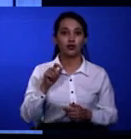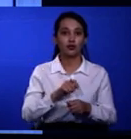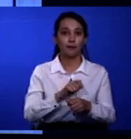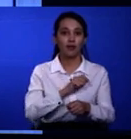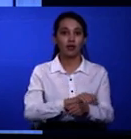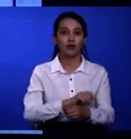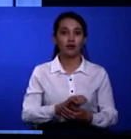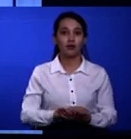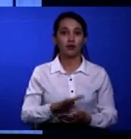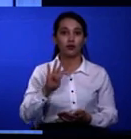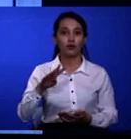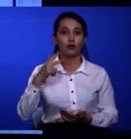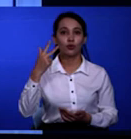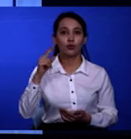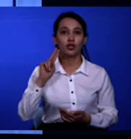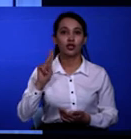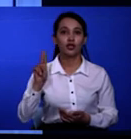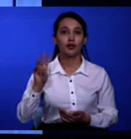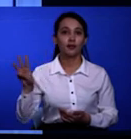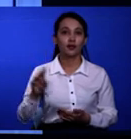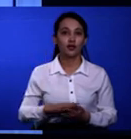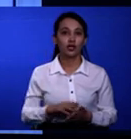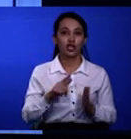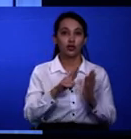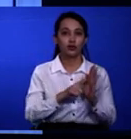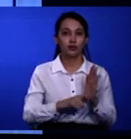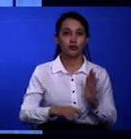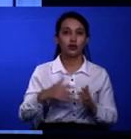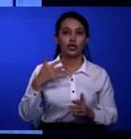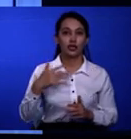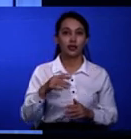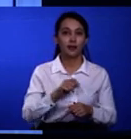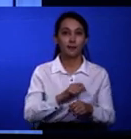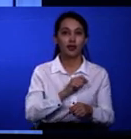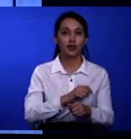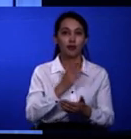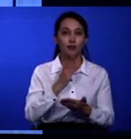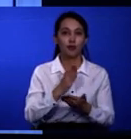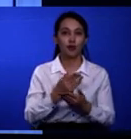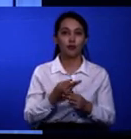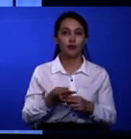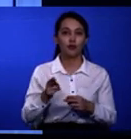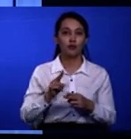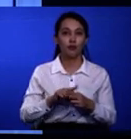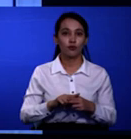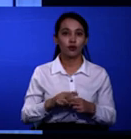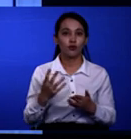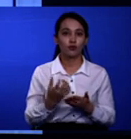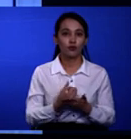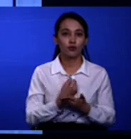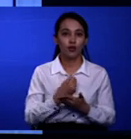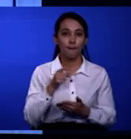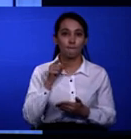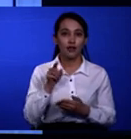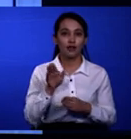4 dan 3 kilometr esa 750 metr. Buni topish uchun biz